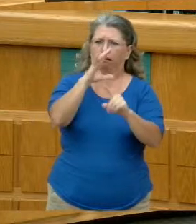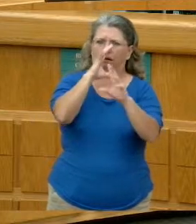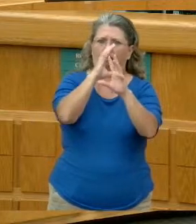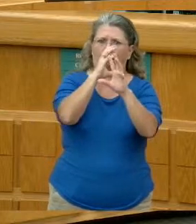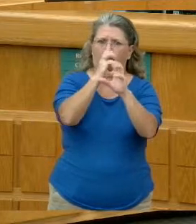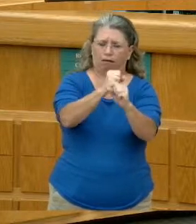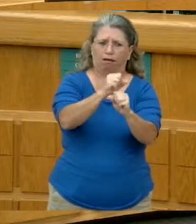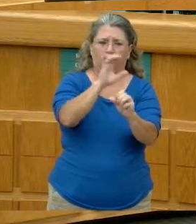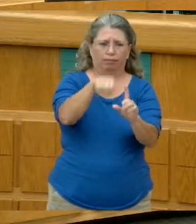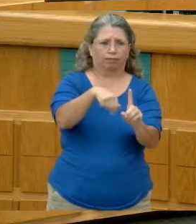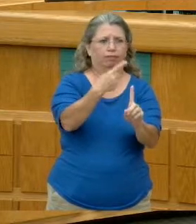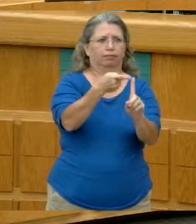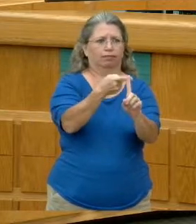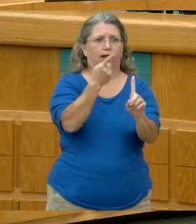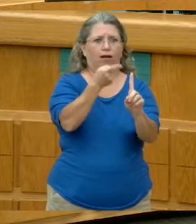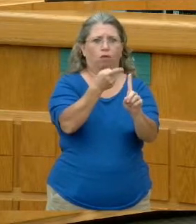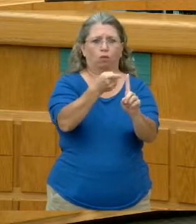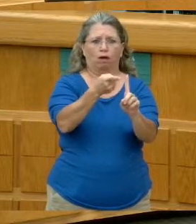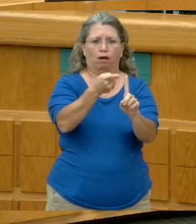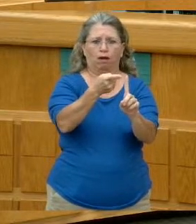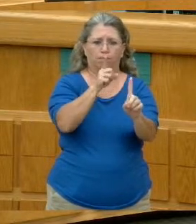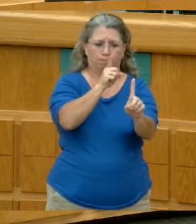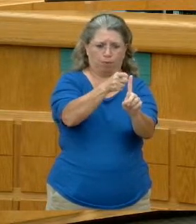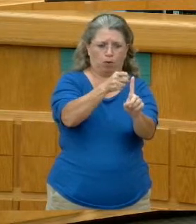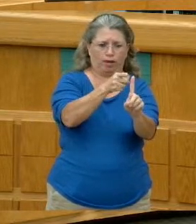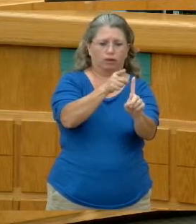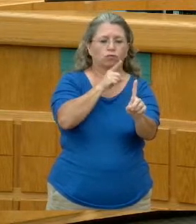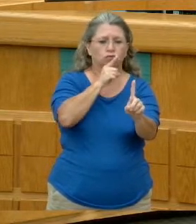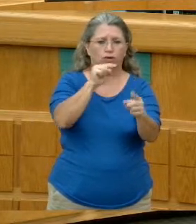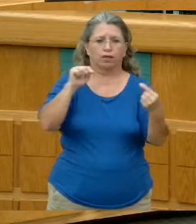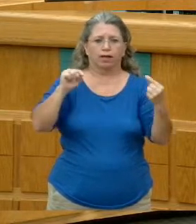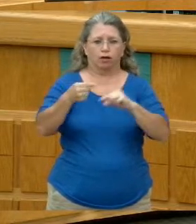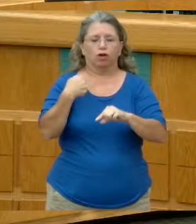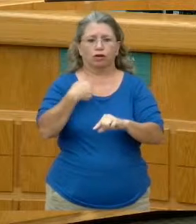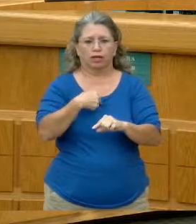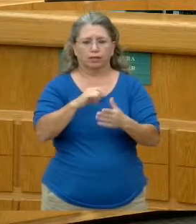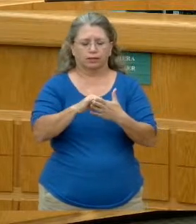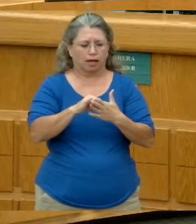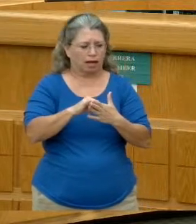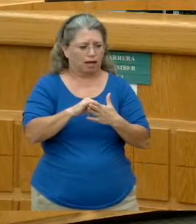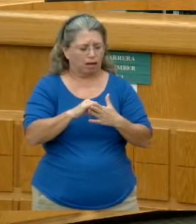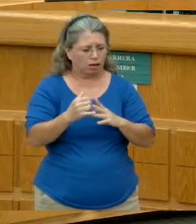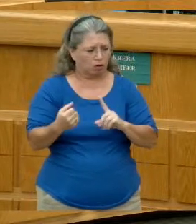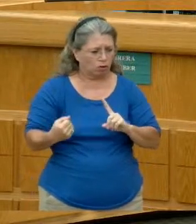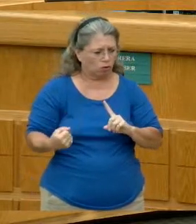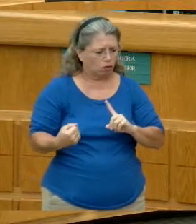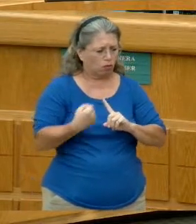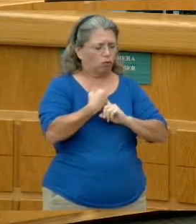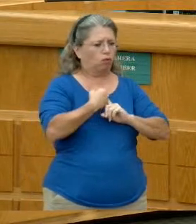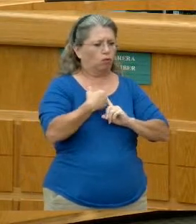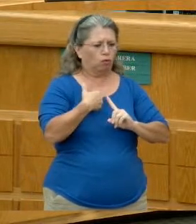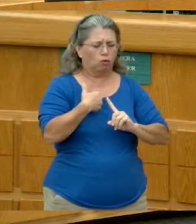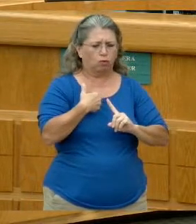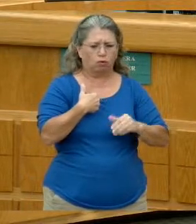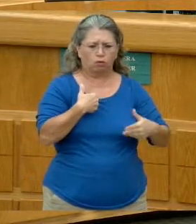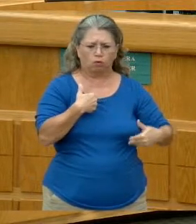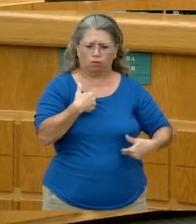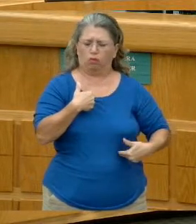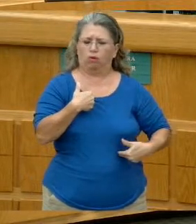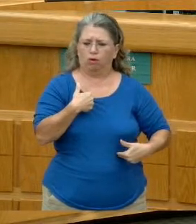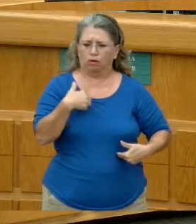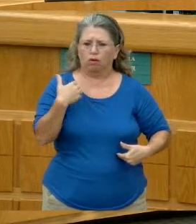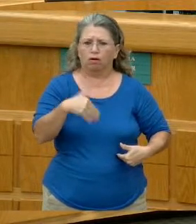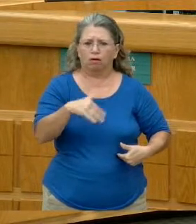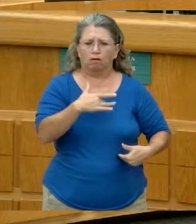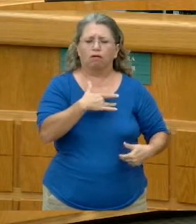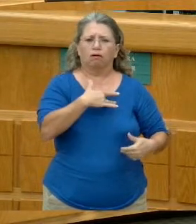this data point really hurt us? It struck us. It gets to the guts and the core of